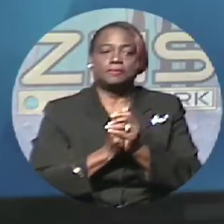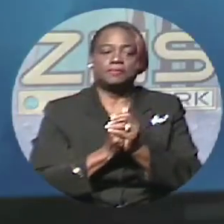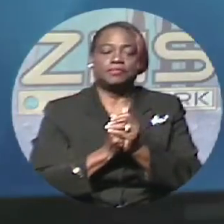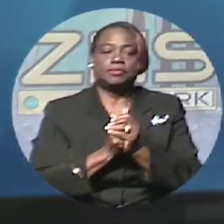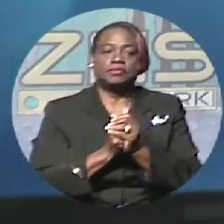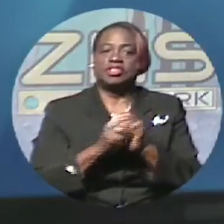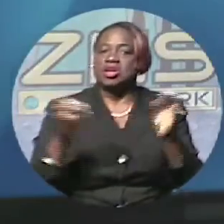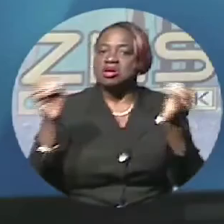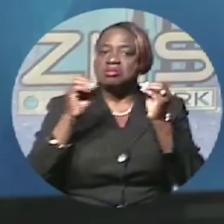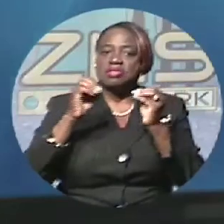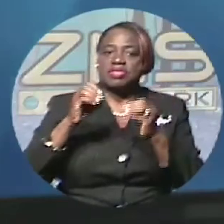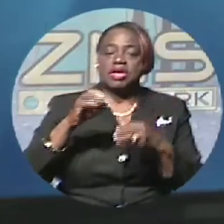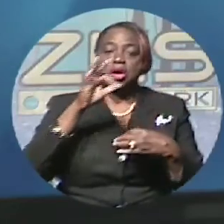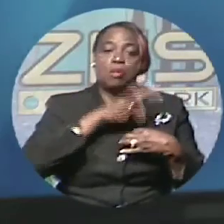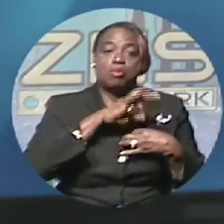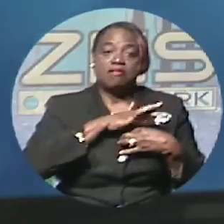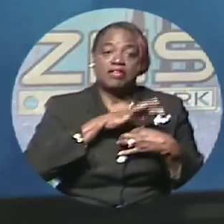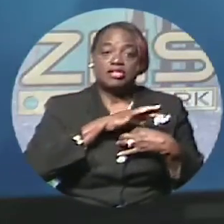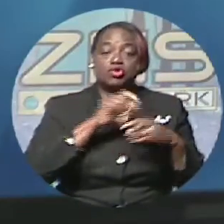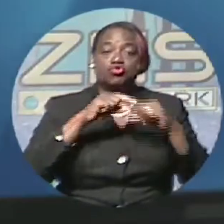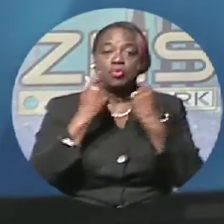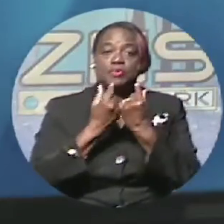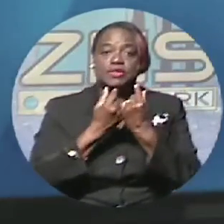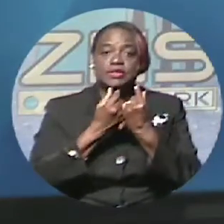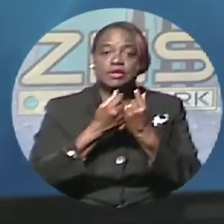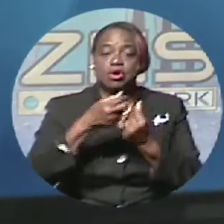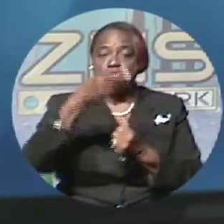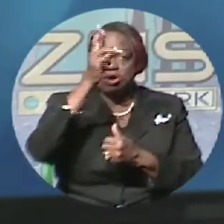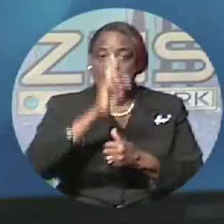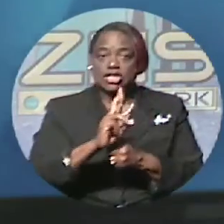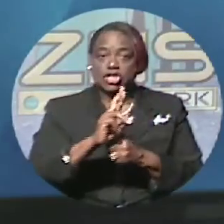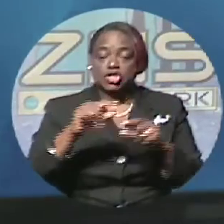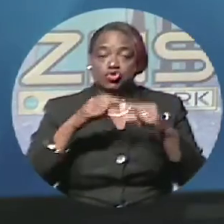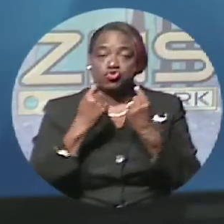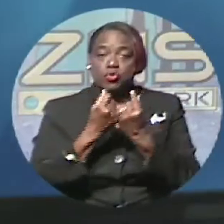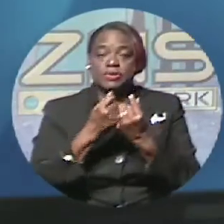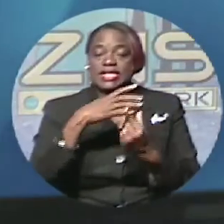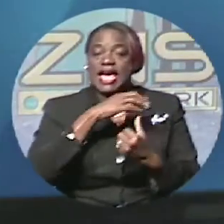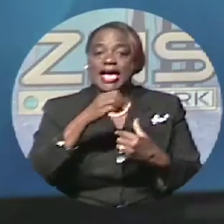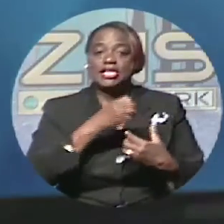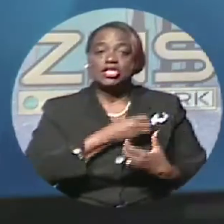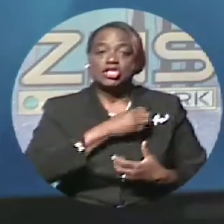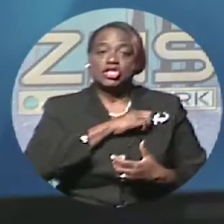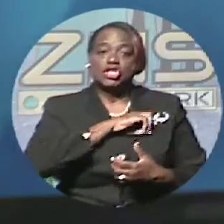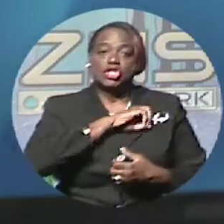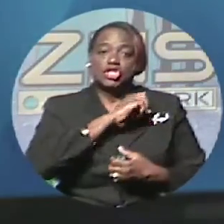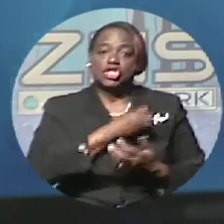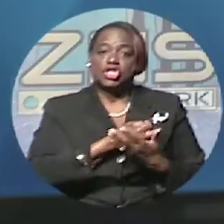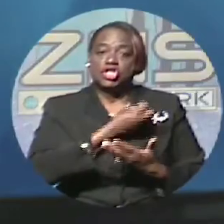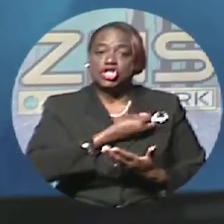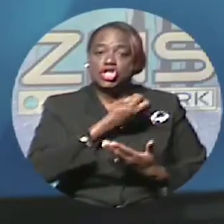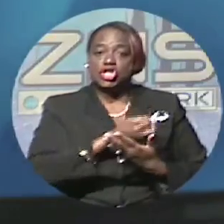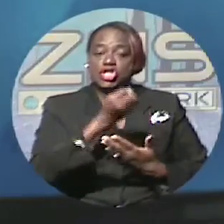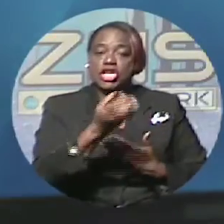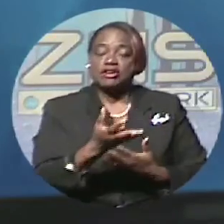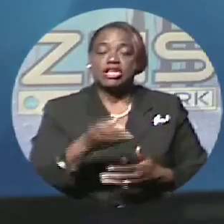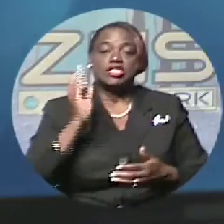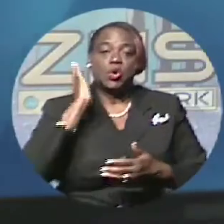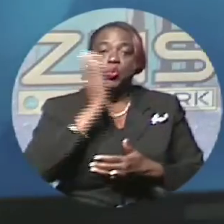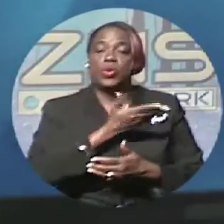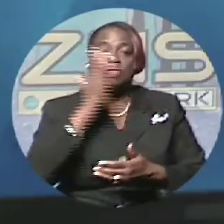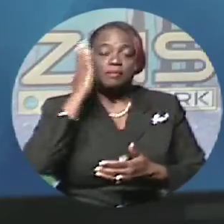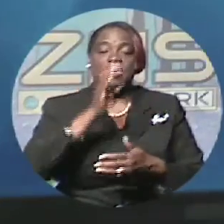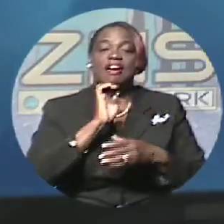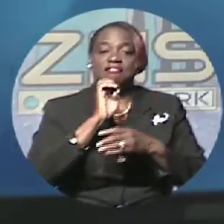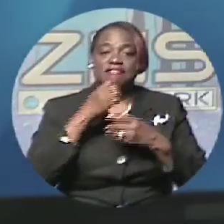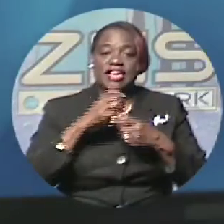Nonprofit organizations, religious organizations, and charities will be affected. A bond is also required to secure the anticipated VAT